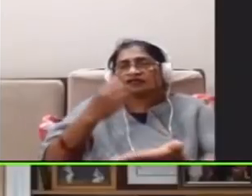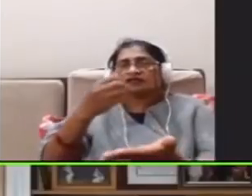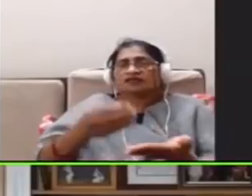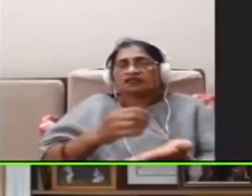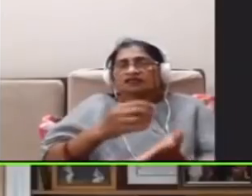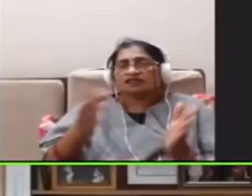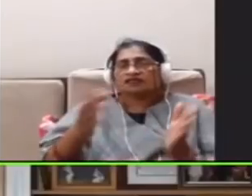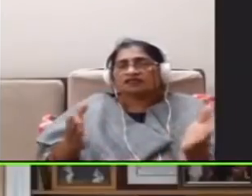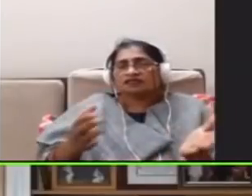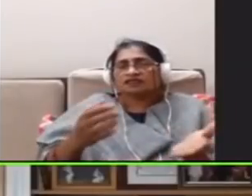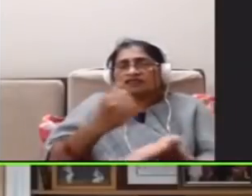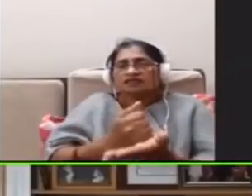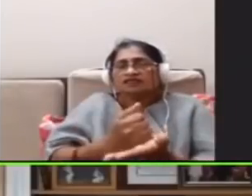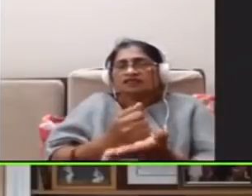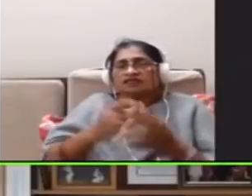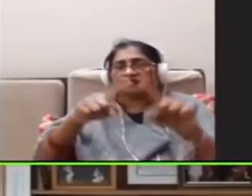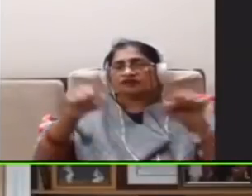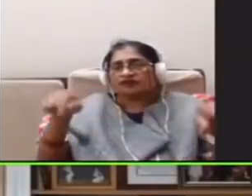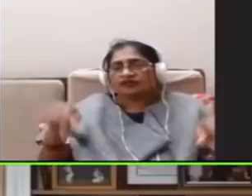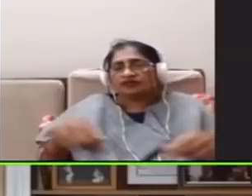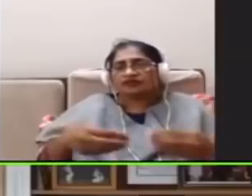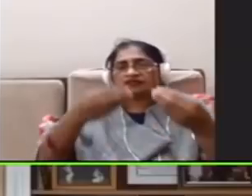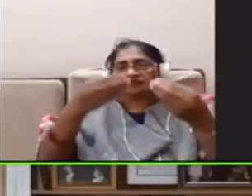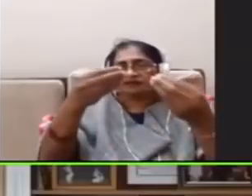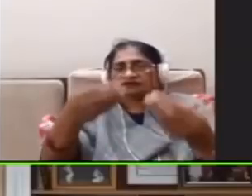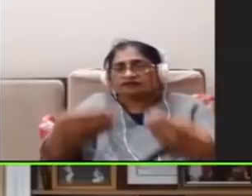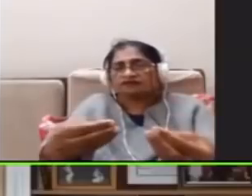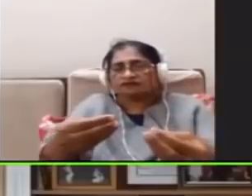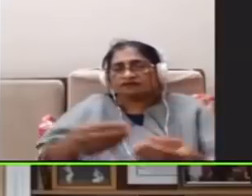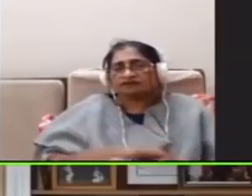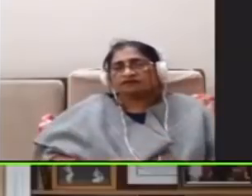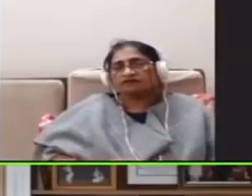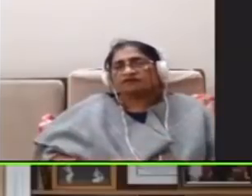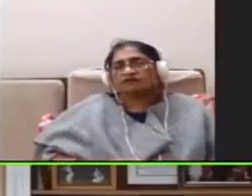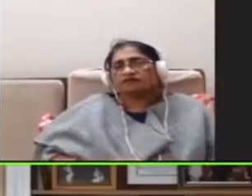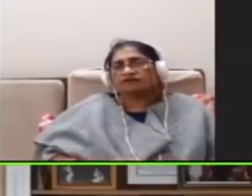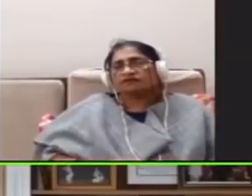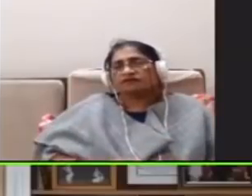So to me, I look at this space as something where we get tangible